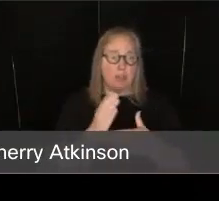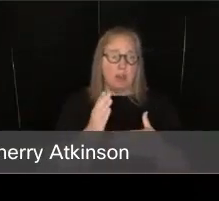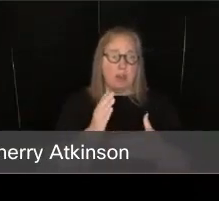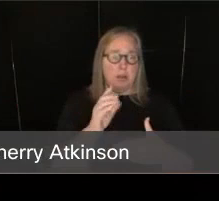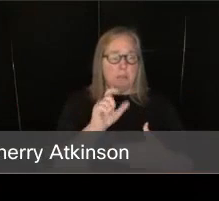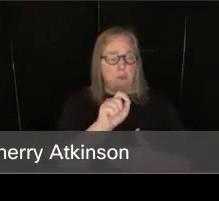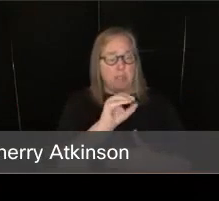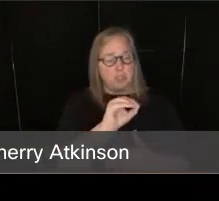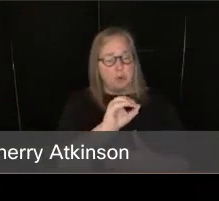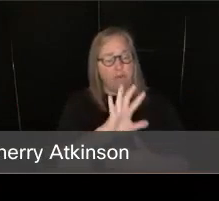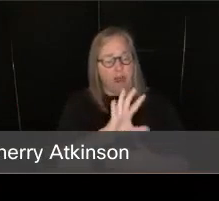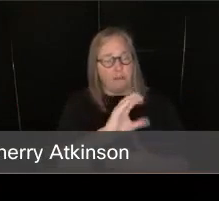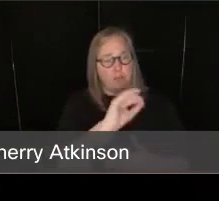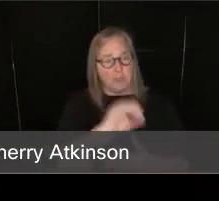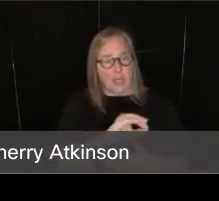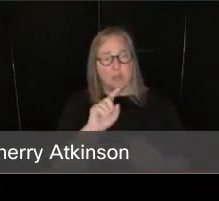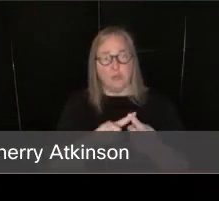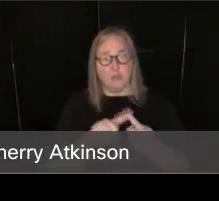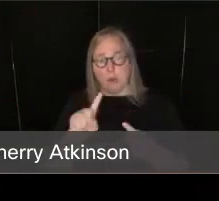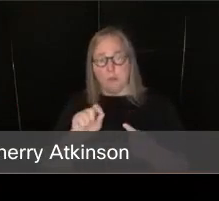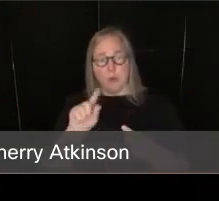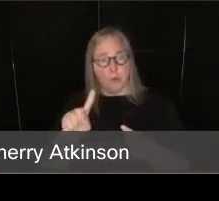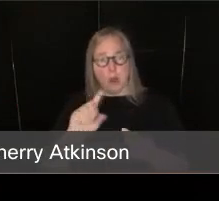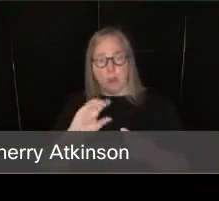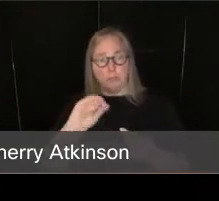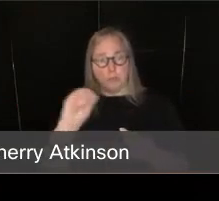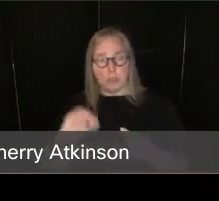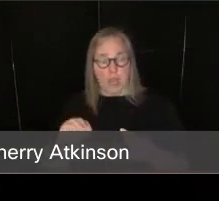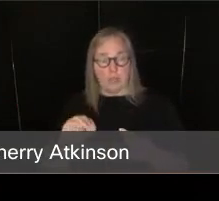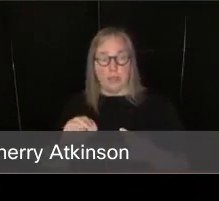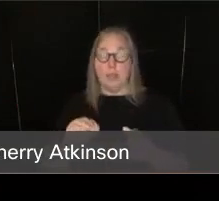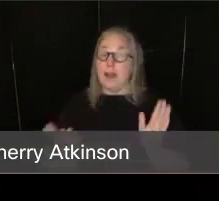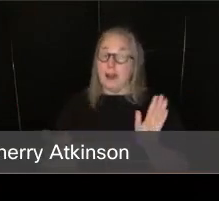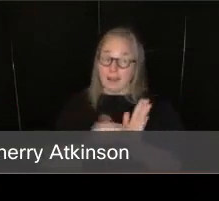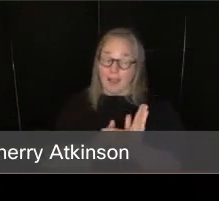to 1.1%. Again, that is